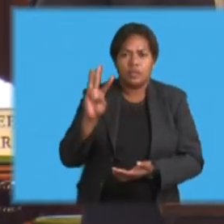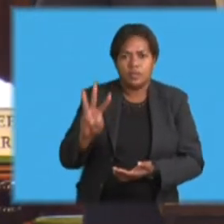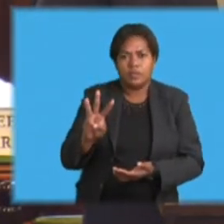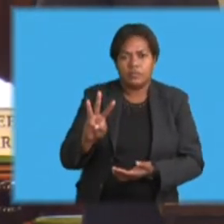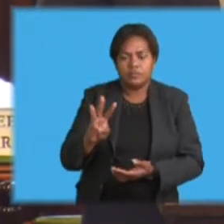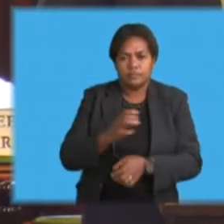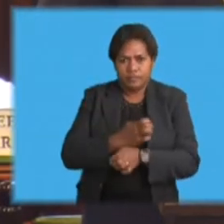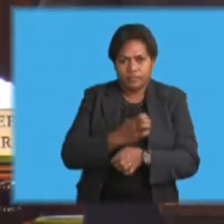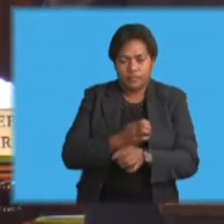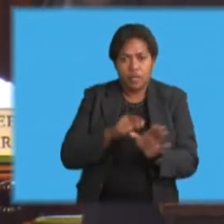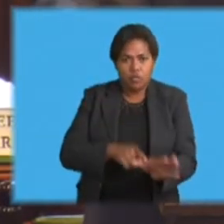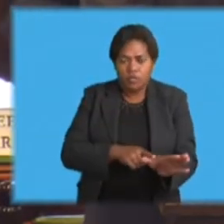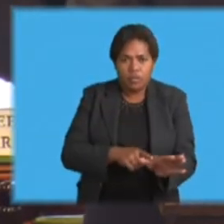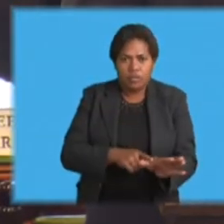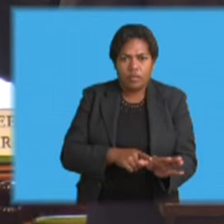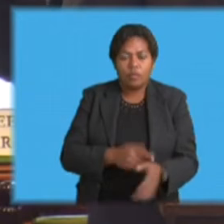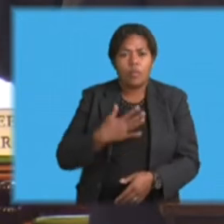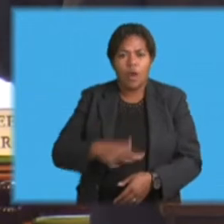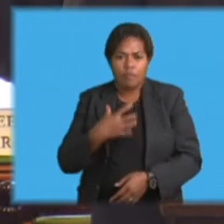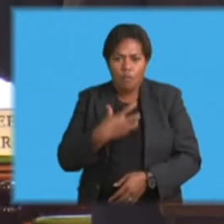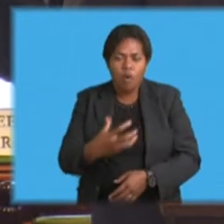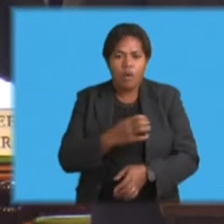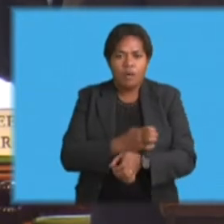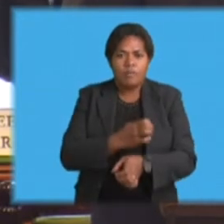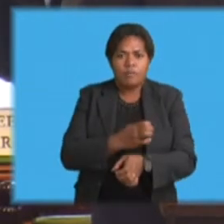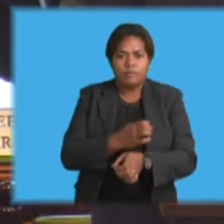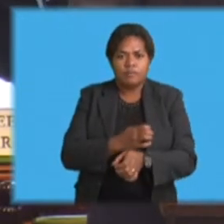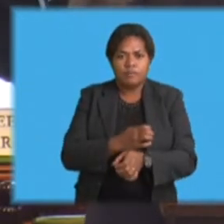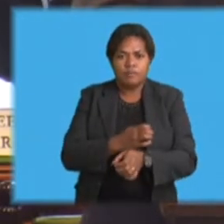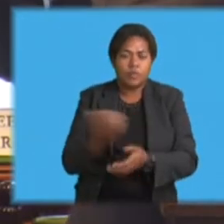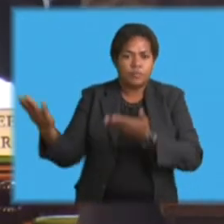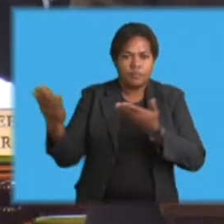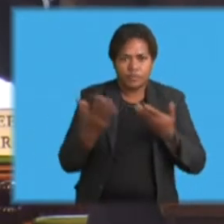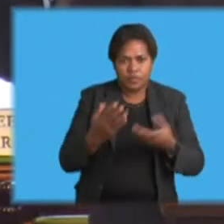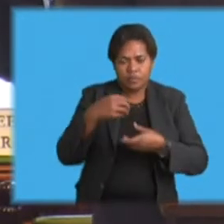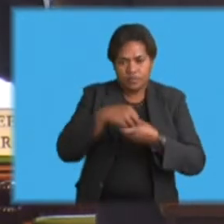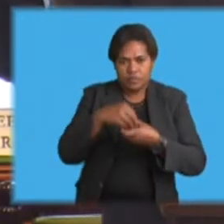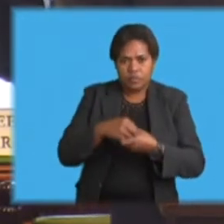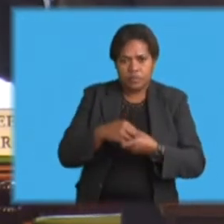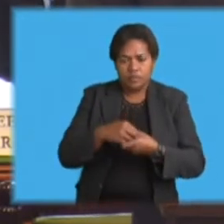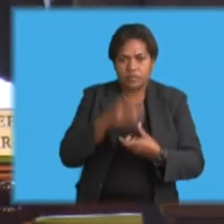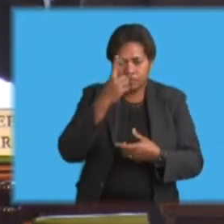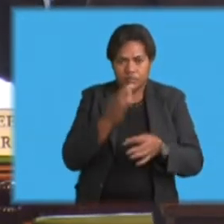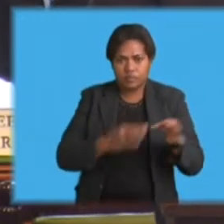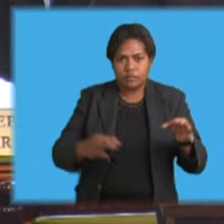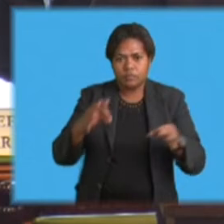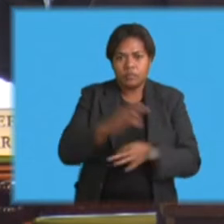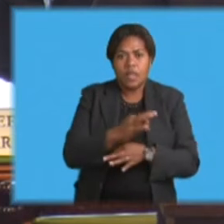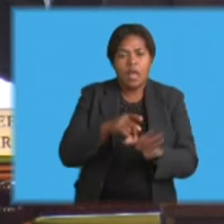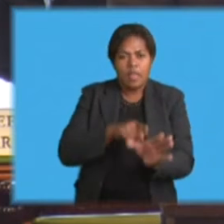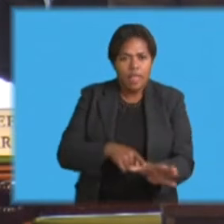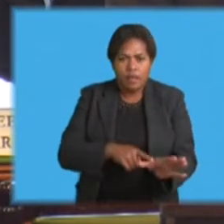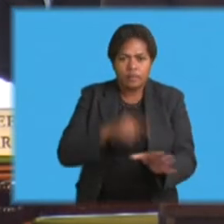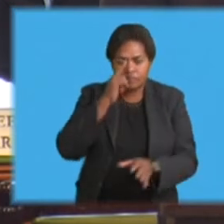there are employers listening, we hope that more employers will be able to come on board so we can place more of our young people that are looking